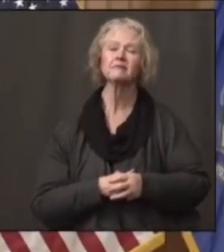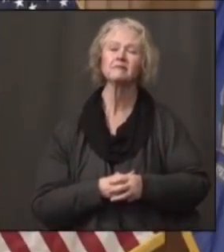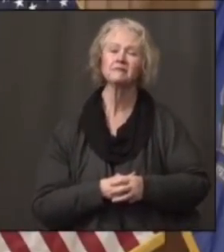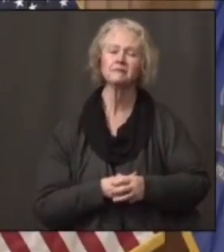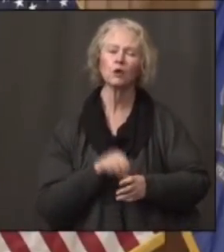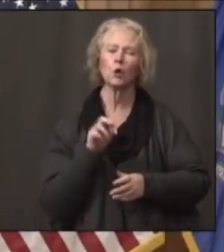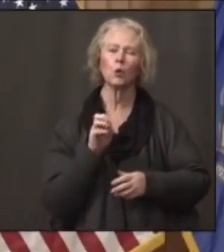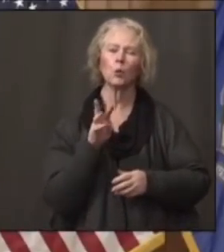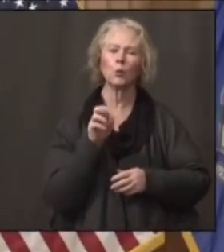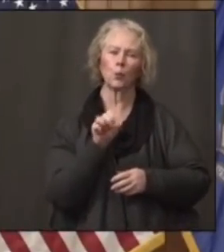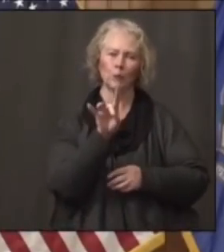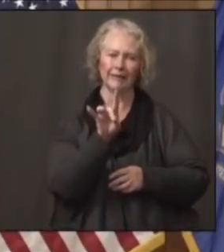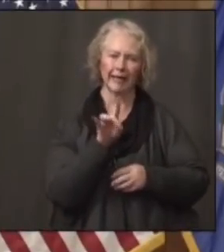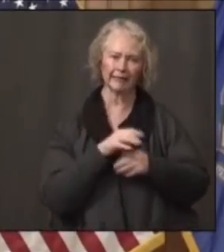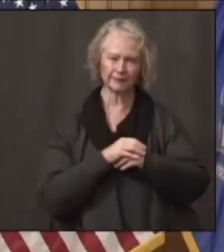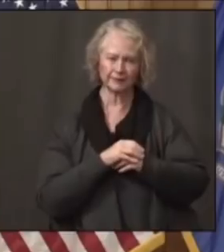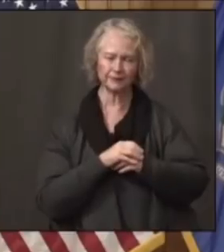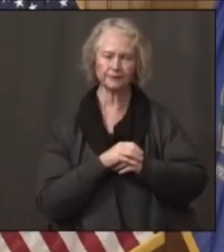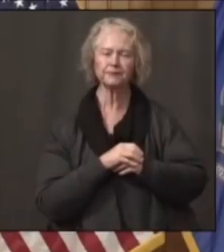News 8.